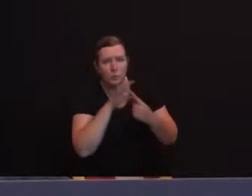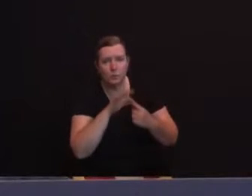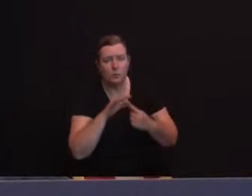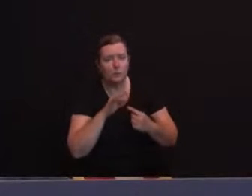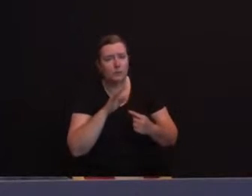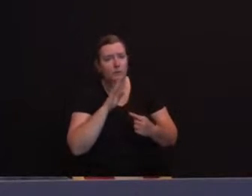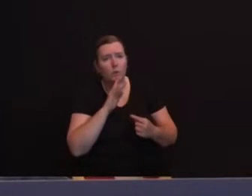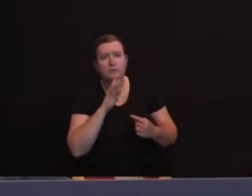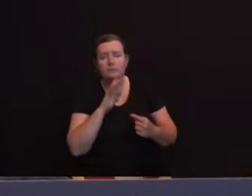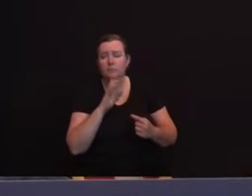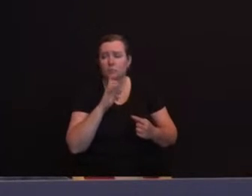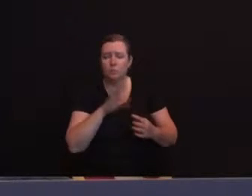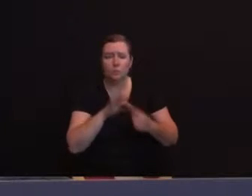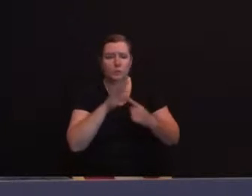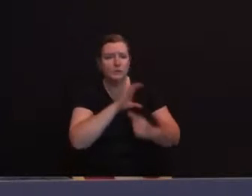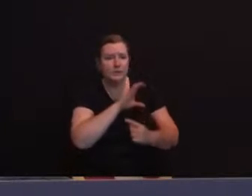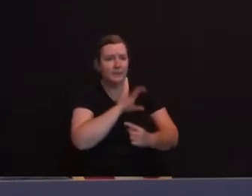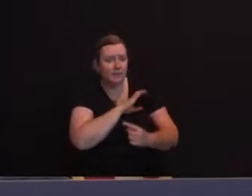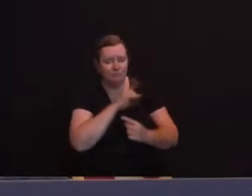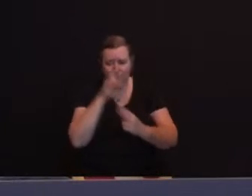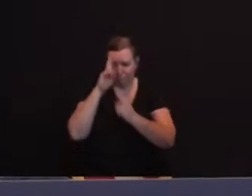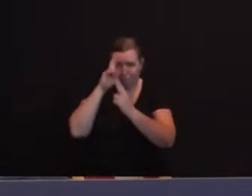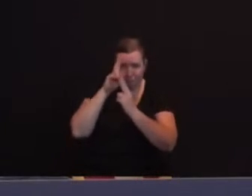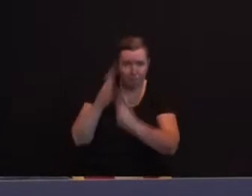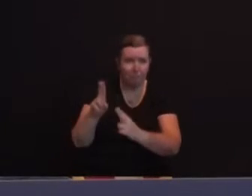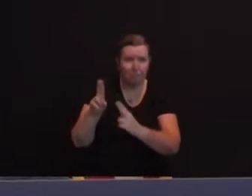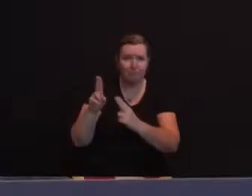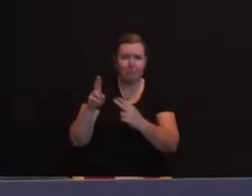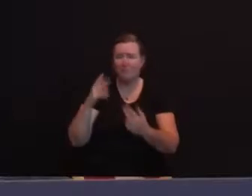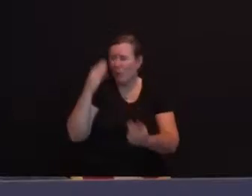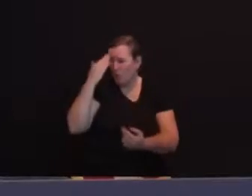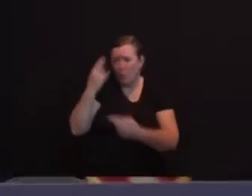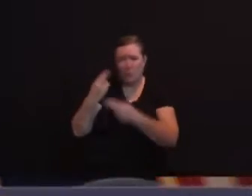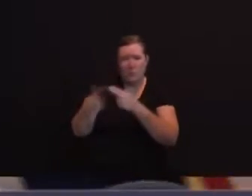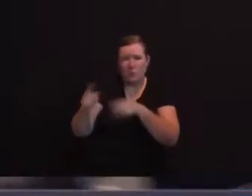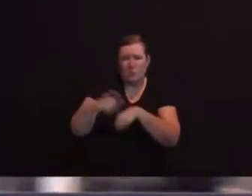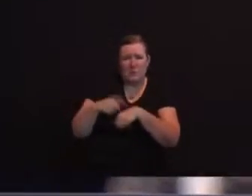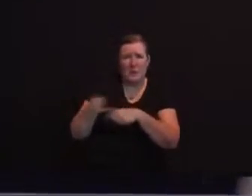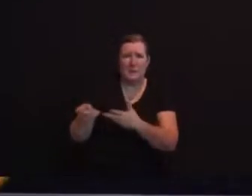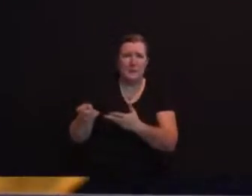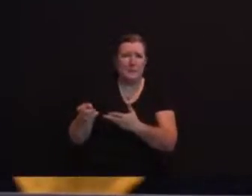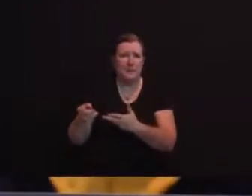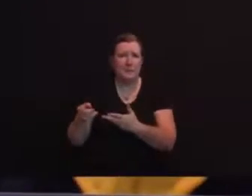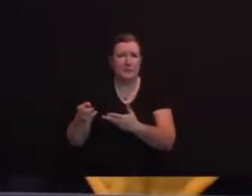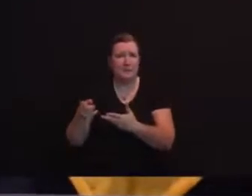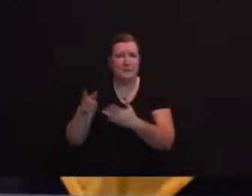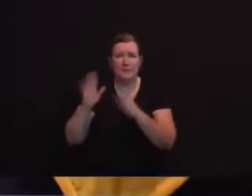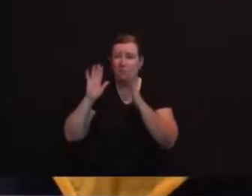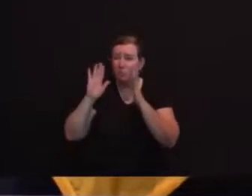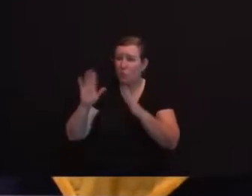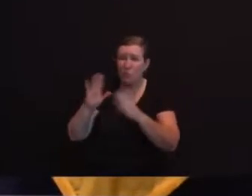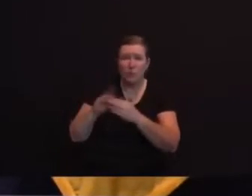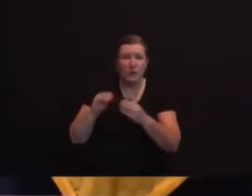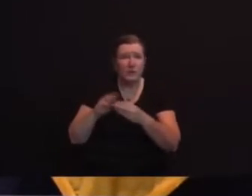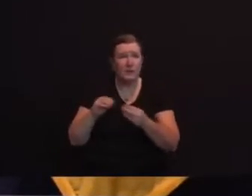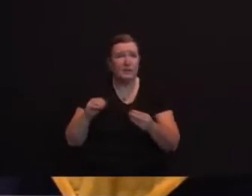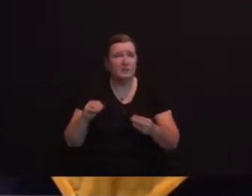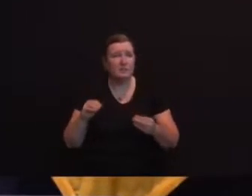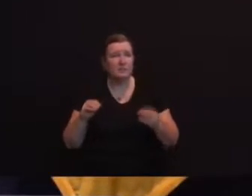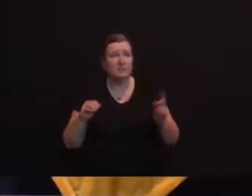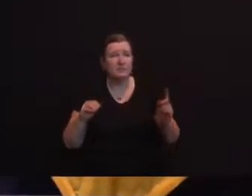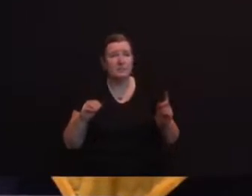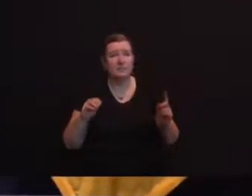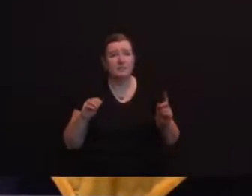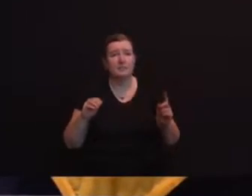was honored to get to know him, at least for a few short months, so thank you for mentioning it. Thank you, Pat. That's a great story. Kabili, as I mentioned, worked on our